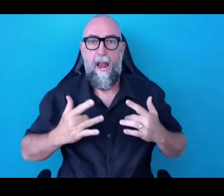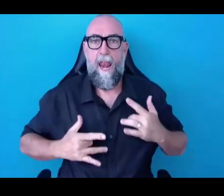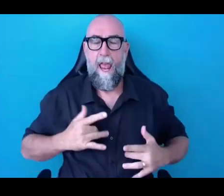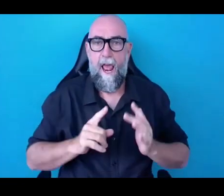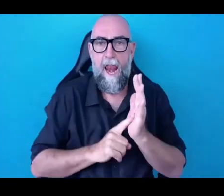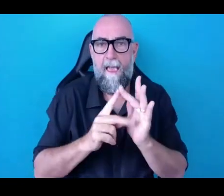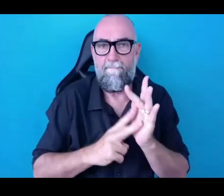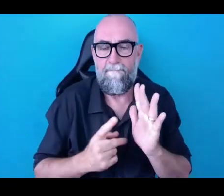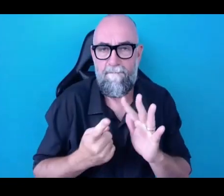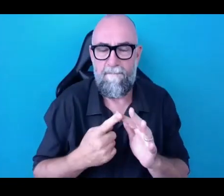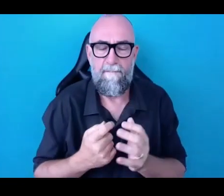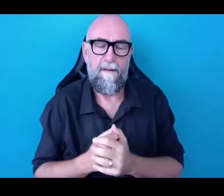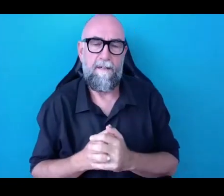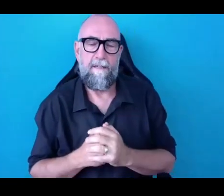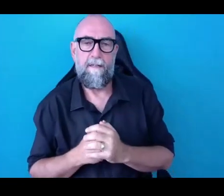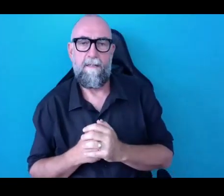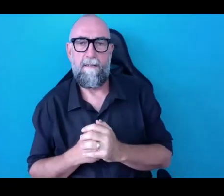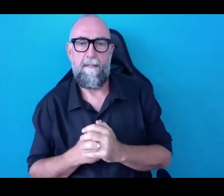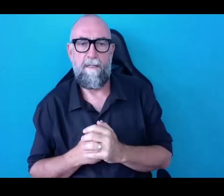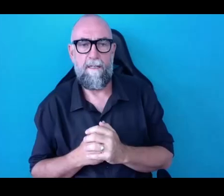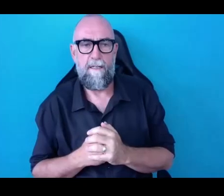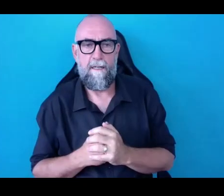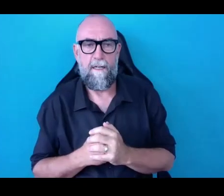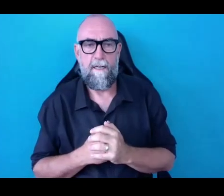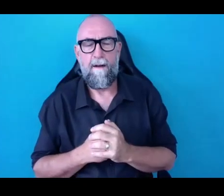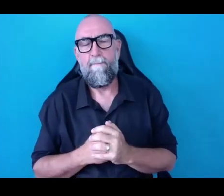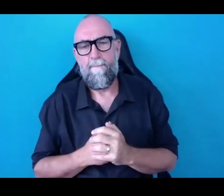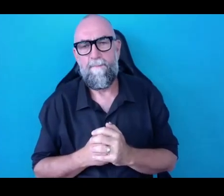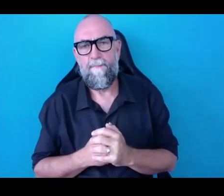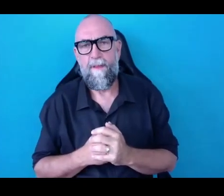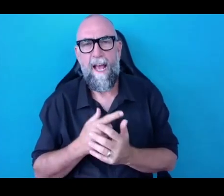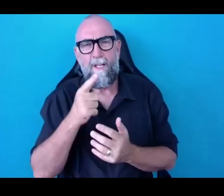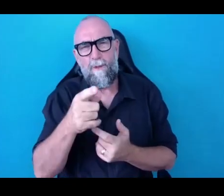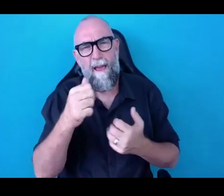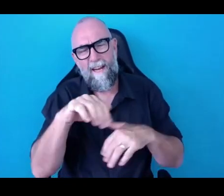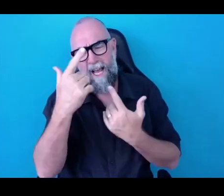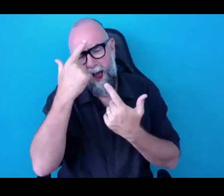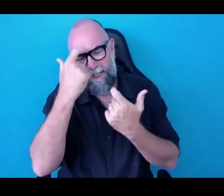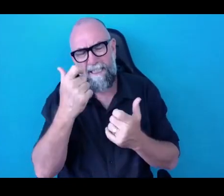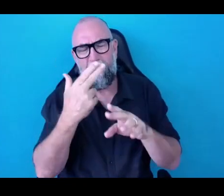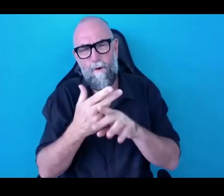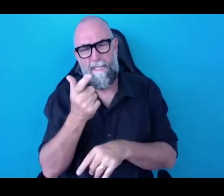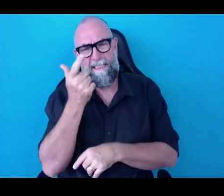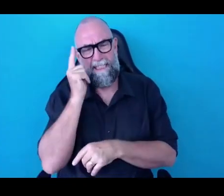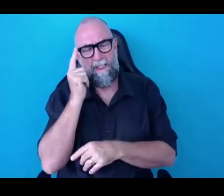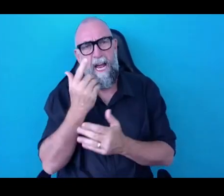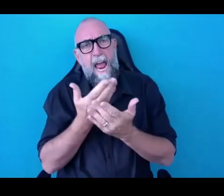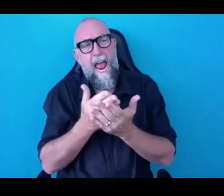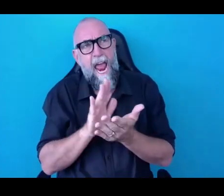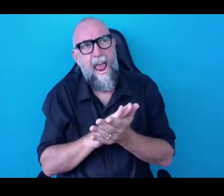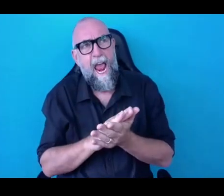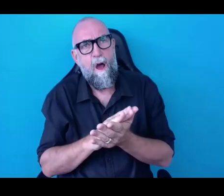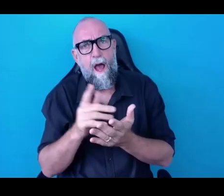Do you have any thoughts, suggestions on how teachers can use art as a tool to communicate and educate how